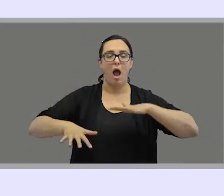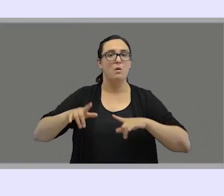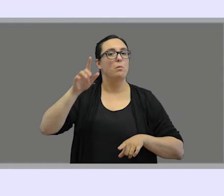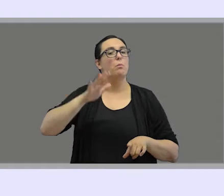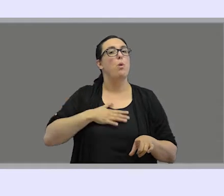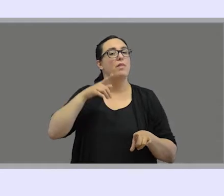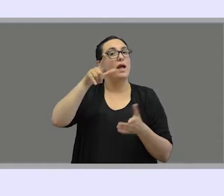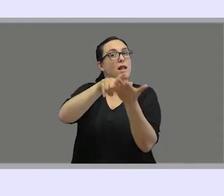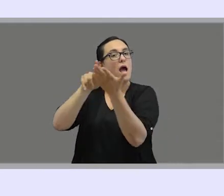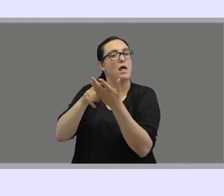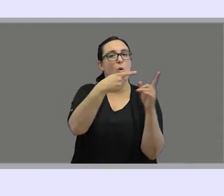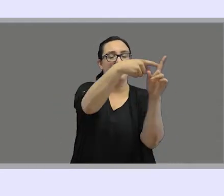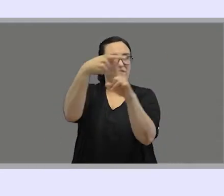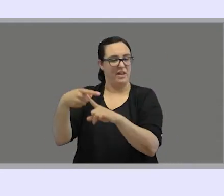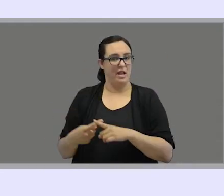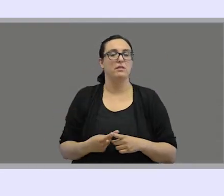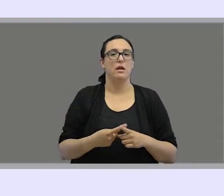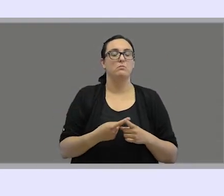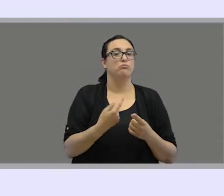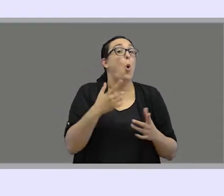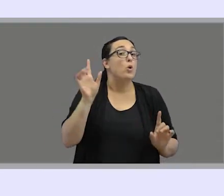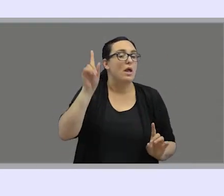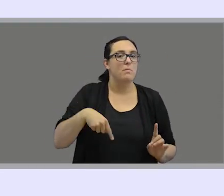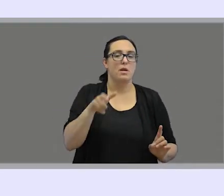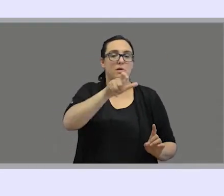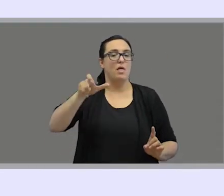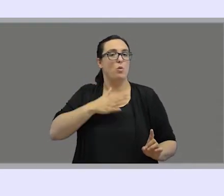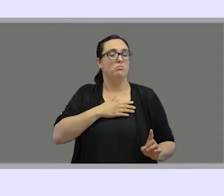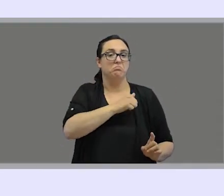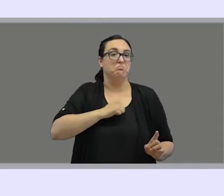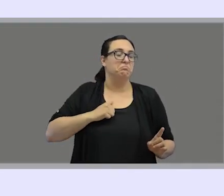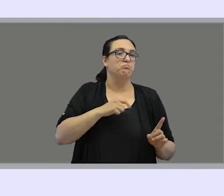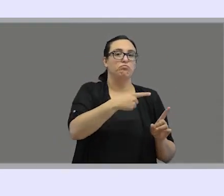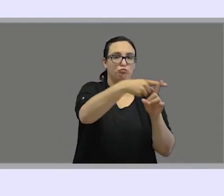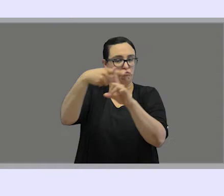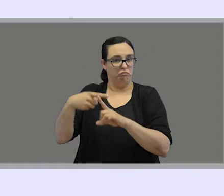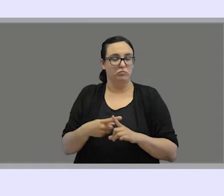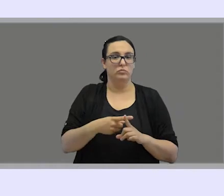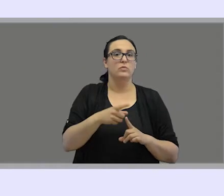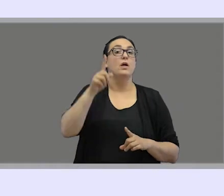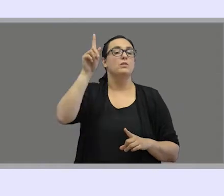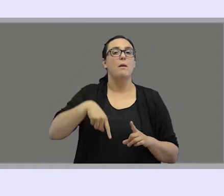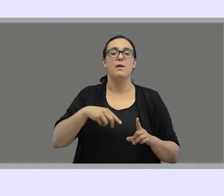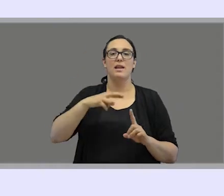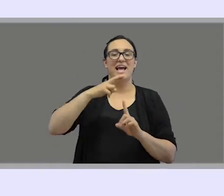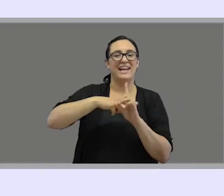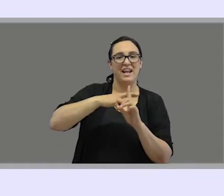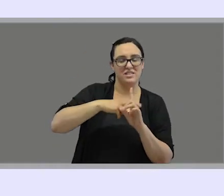may vary from language to language, from signer to signer, or even within